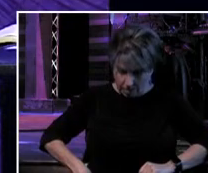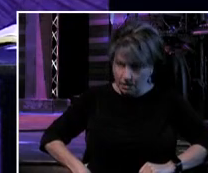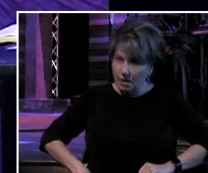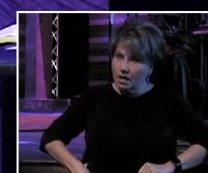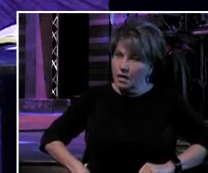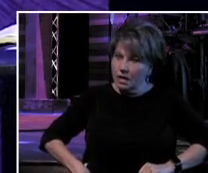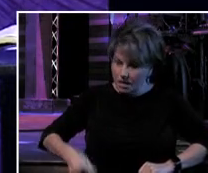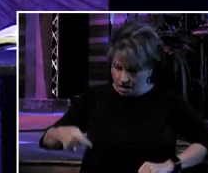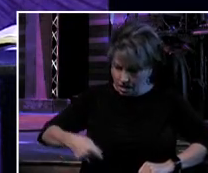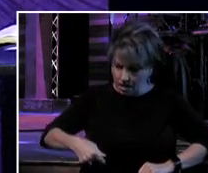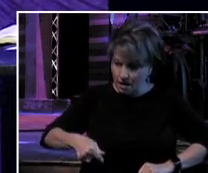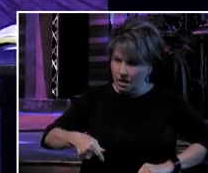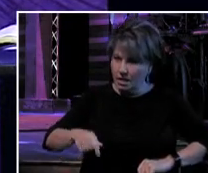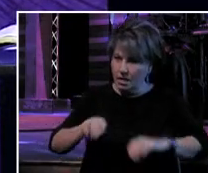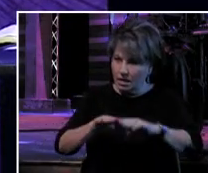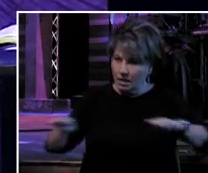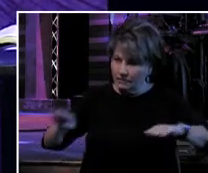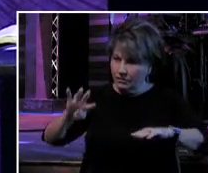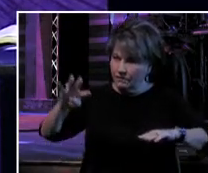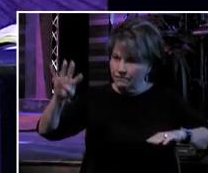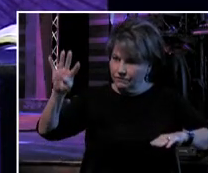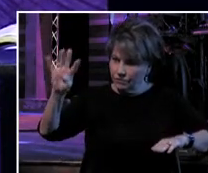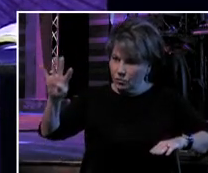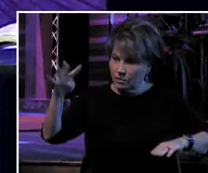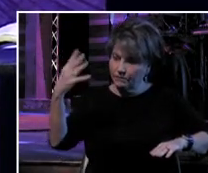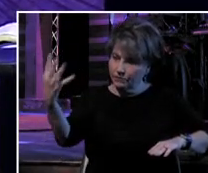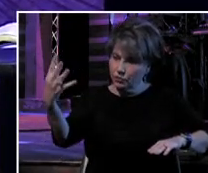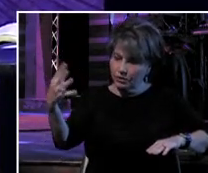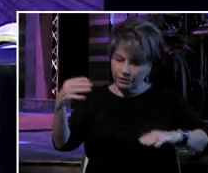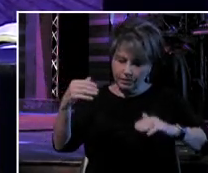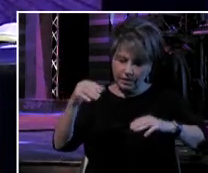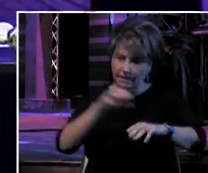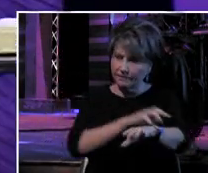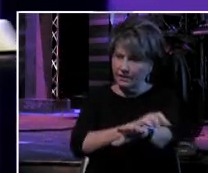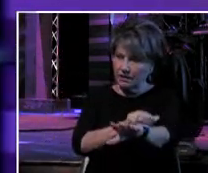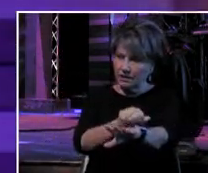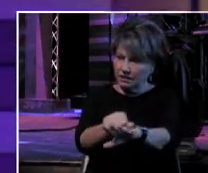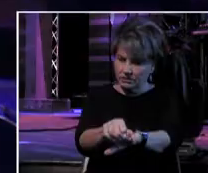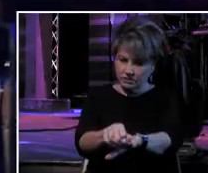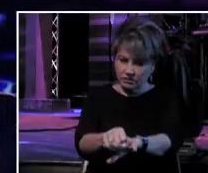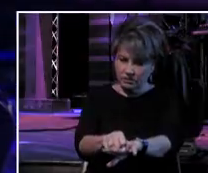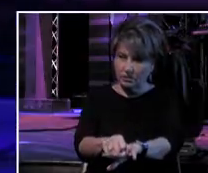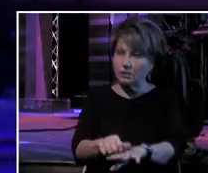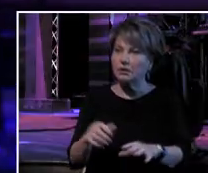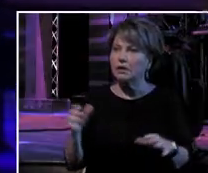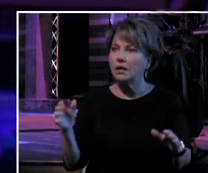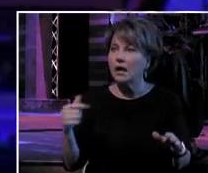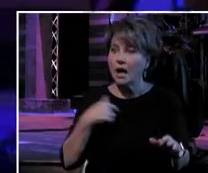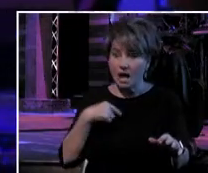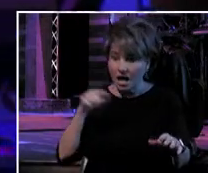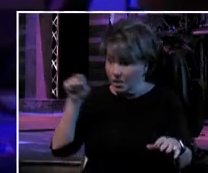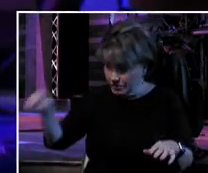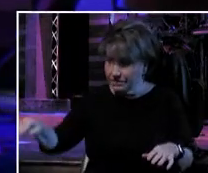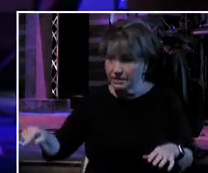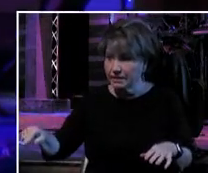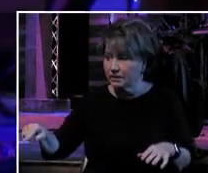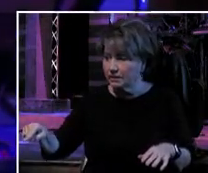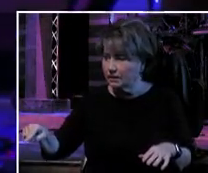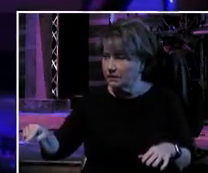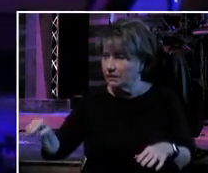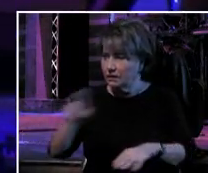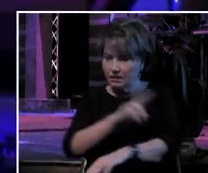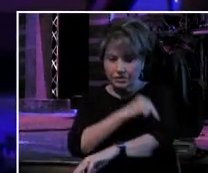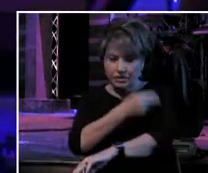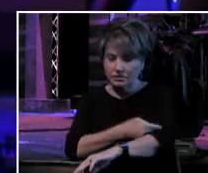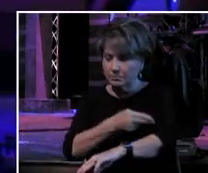It's stage four. Worst case scenario, we don't know what's gonna happen here. I was there in the waiting room with her husband when we